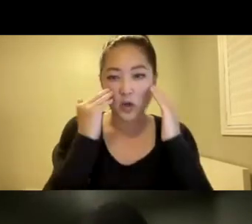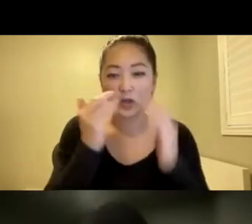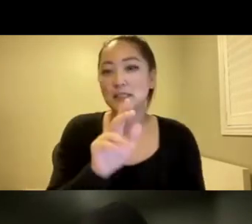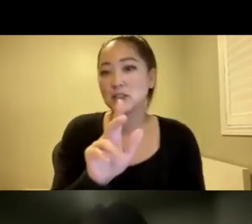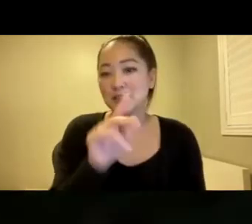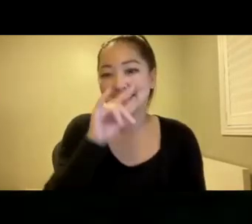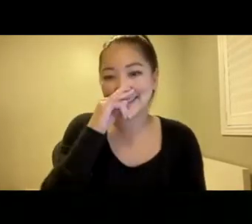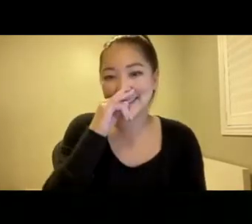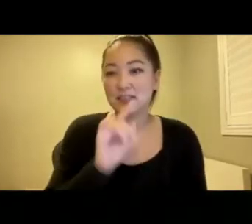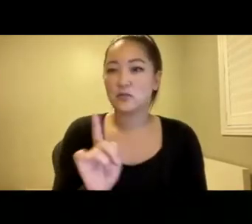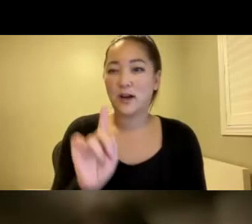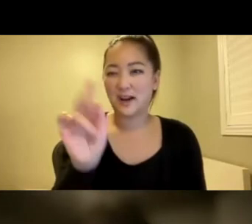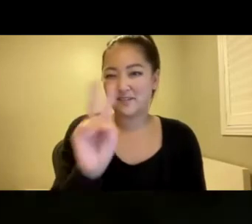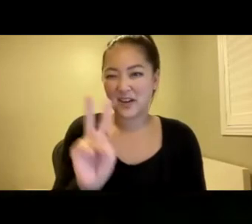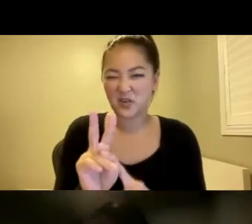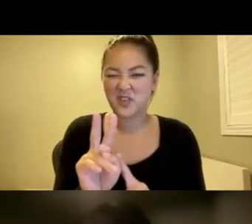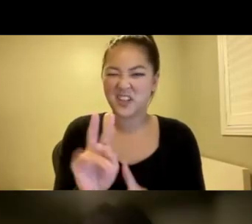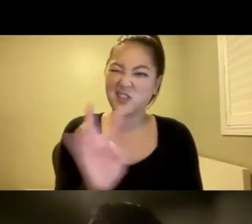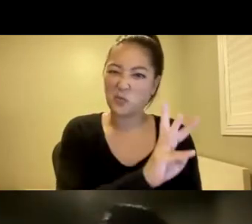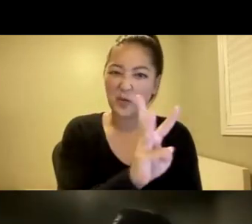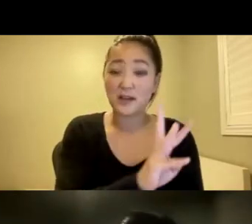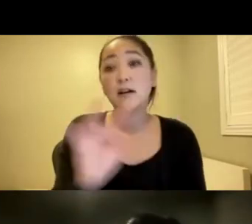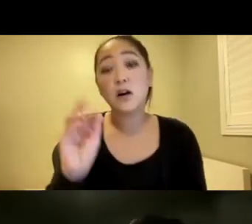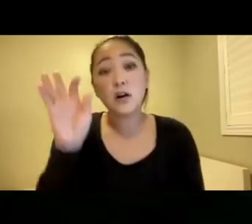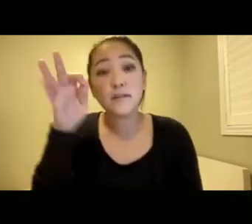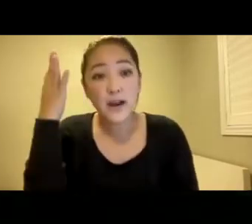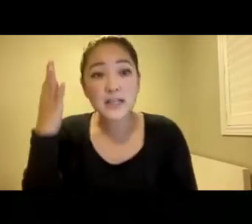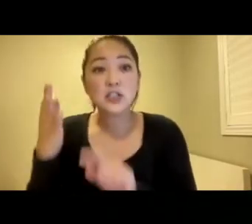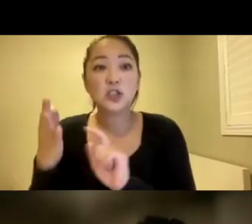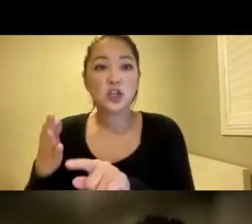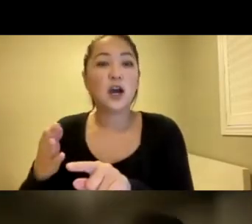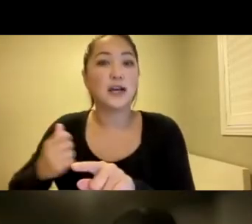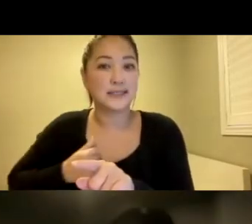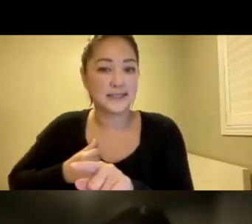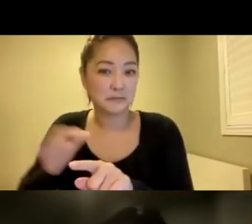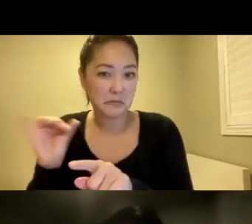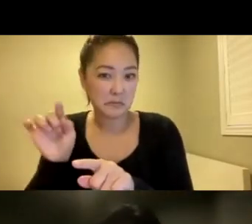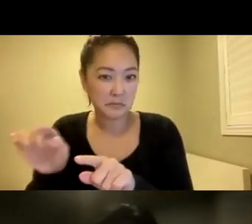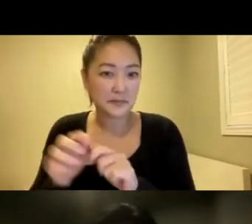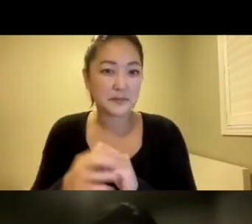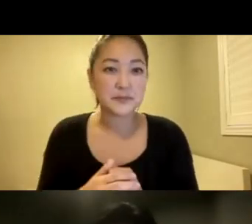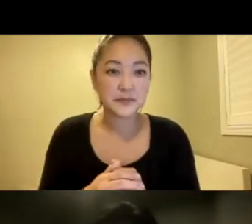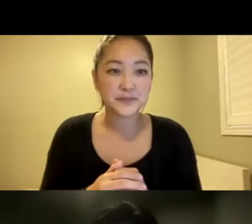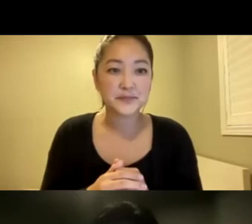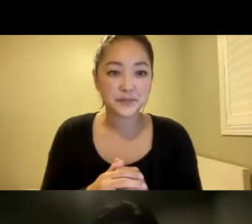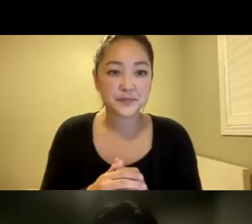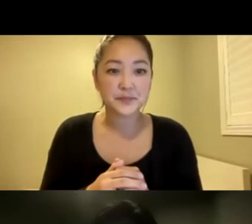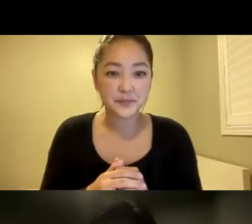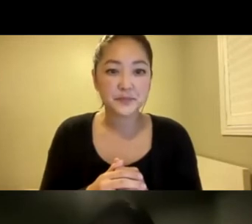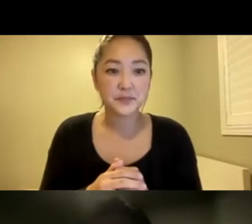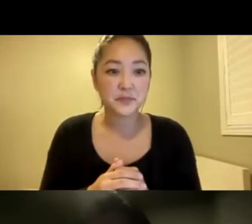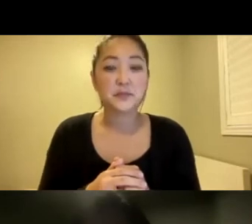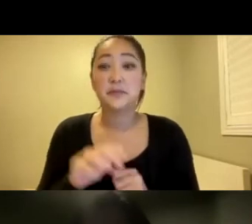are in Vancouver, also in French on SRC Radio Canada and TFO. But season